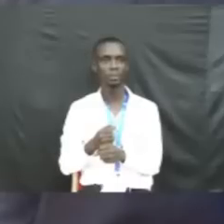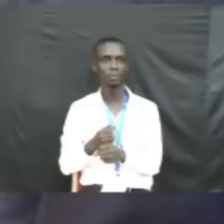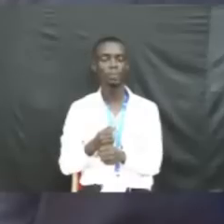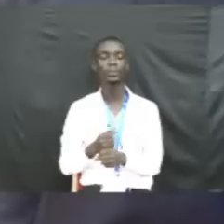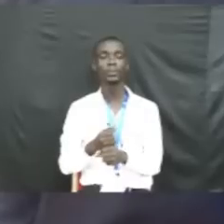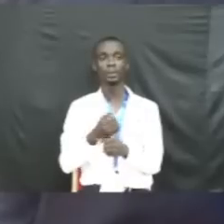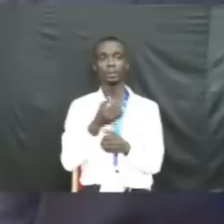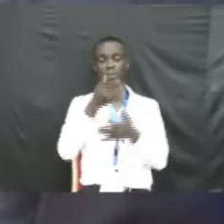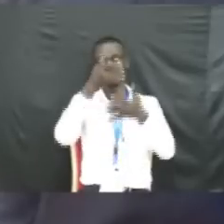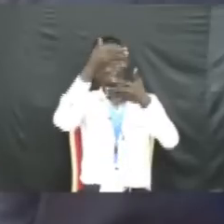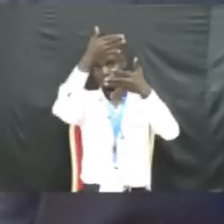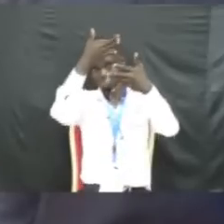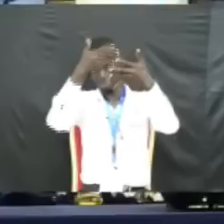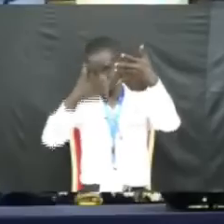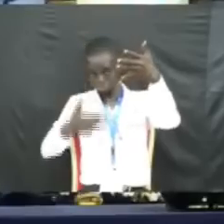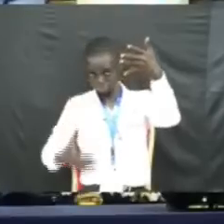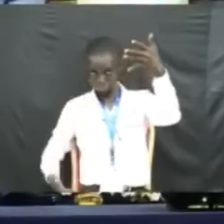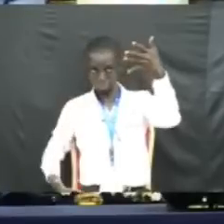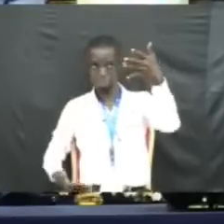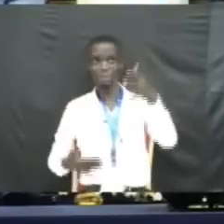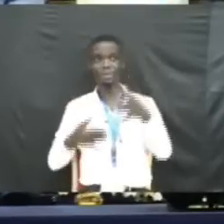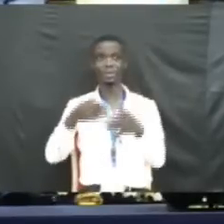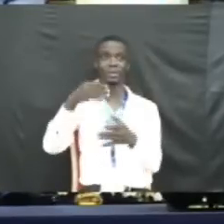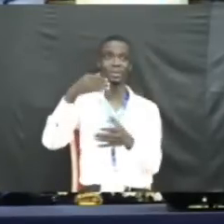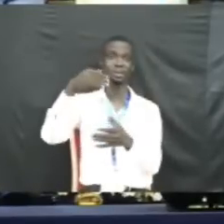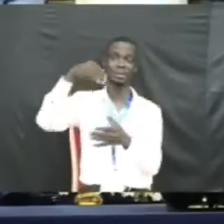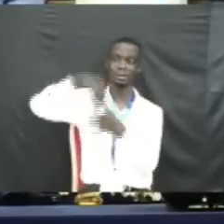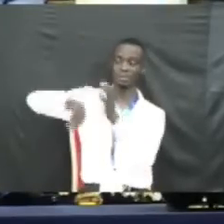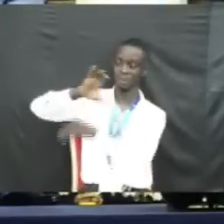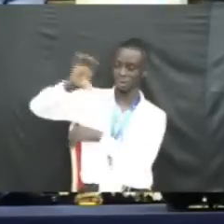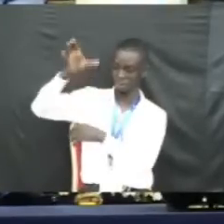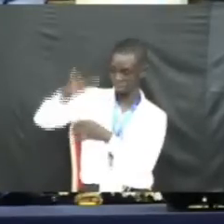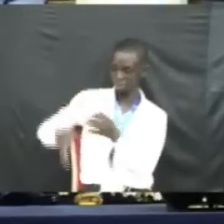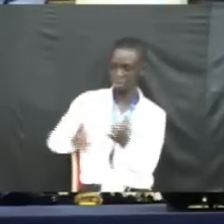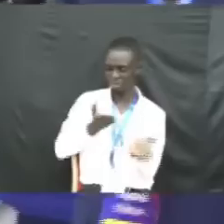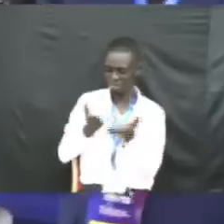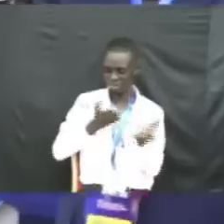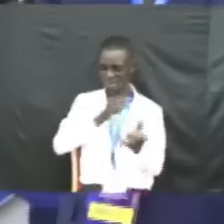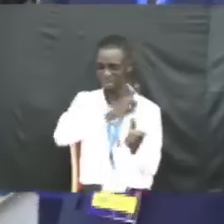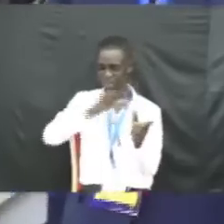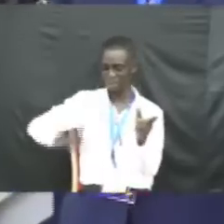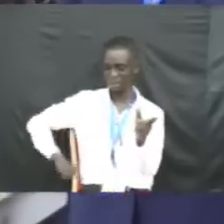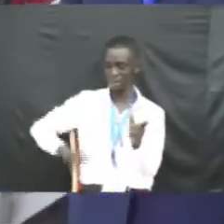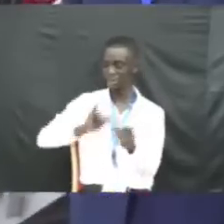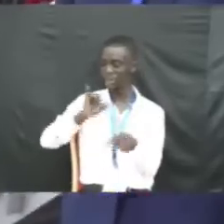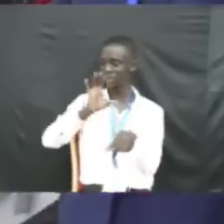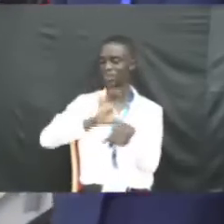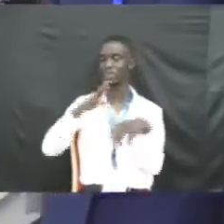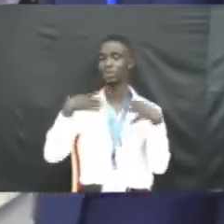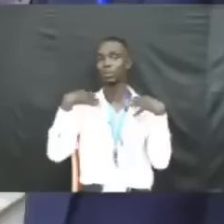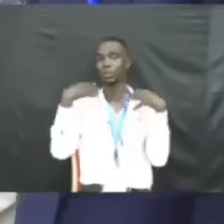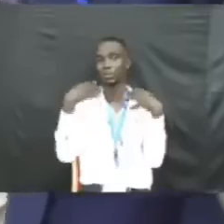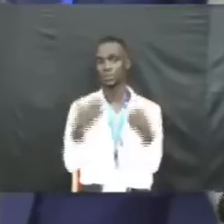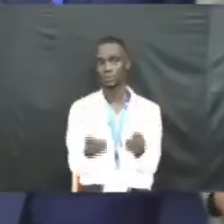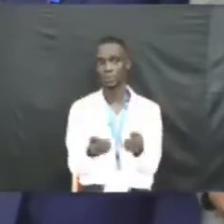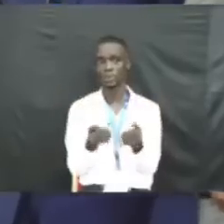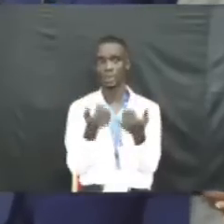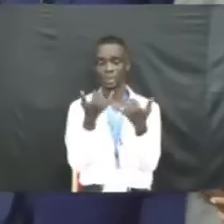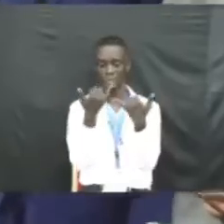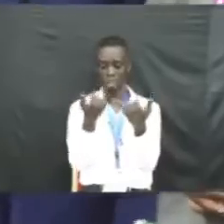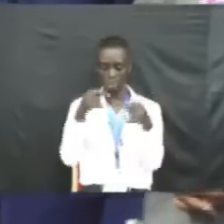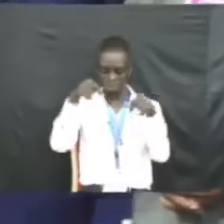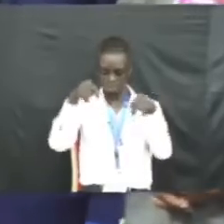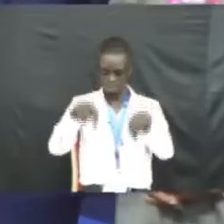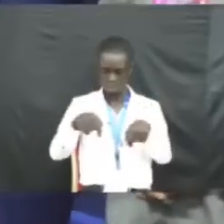Beloved, these gallant soldiers of the cross have served the Lord and the church very well. This will be their